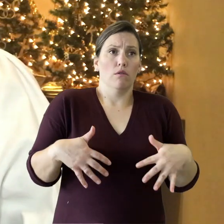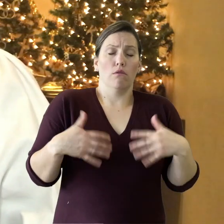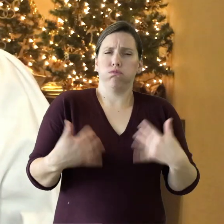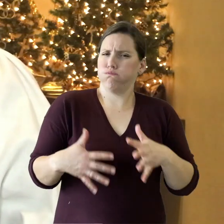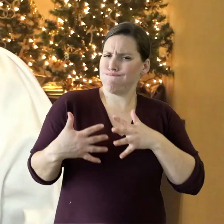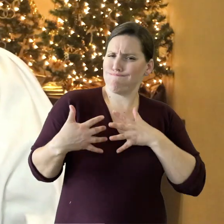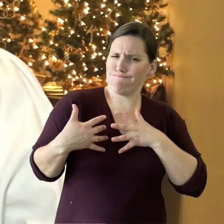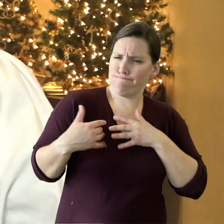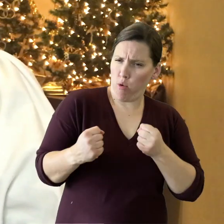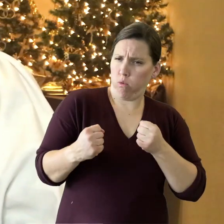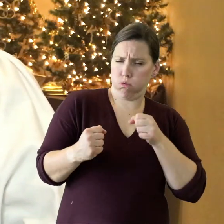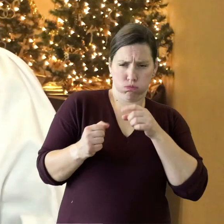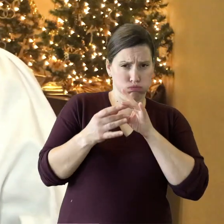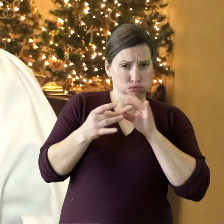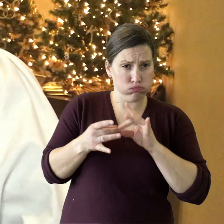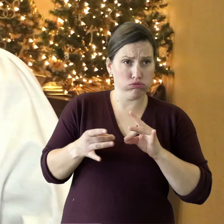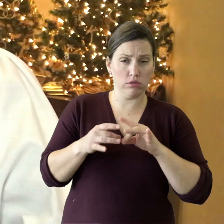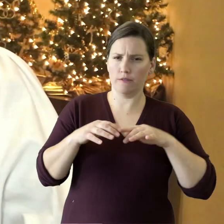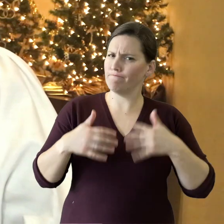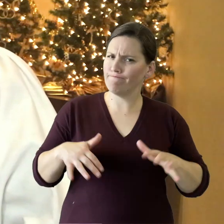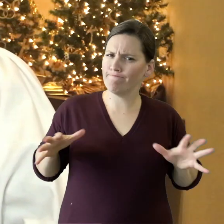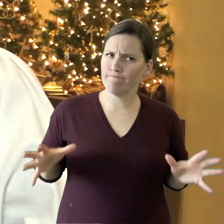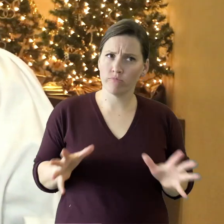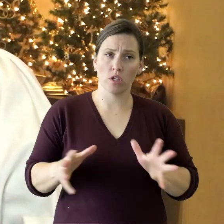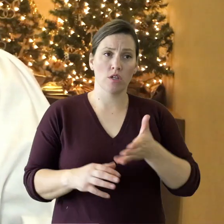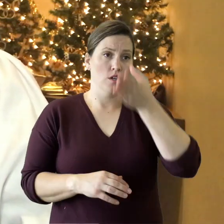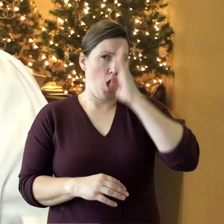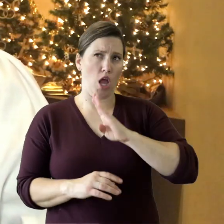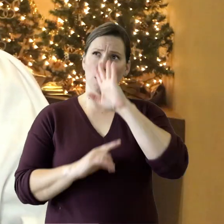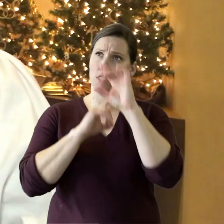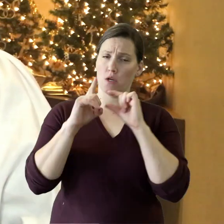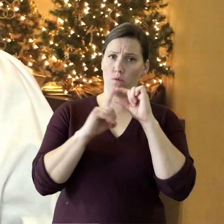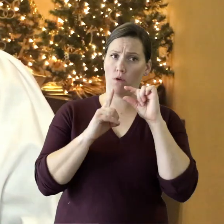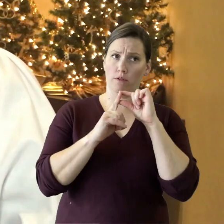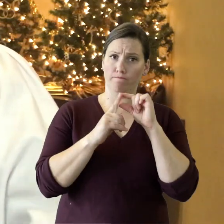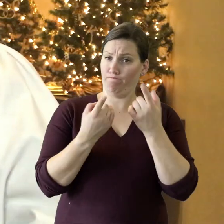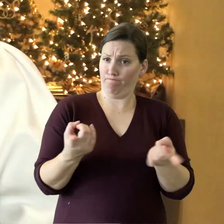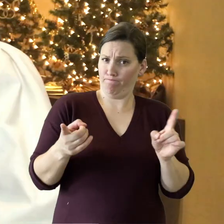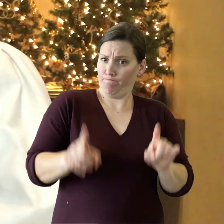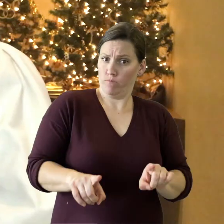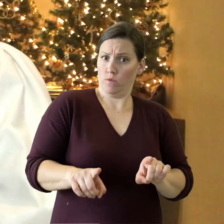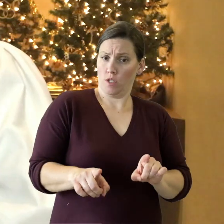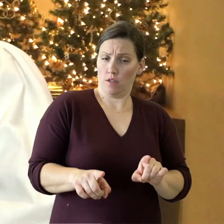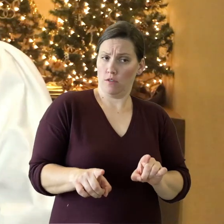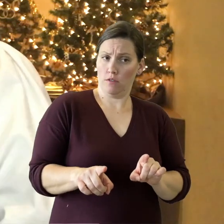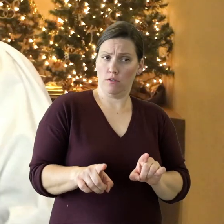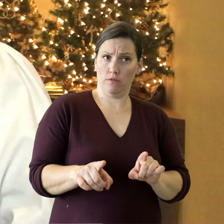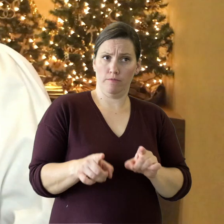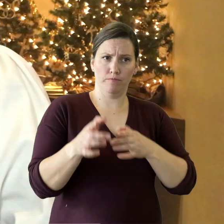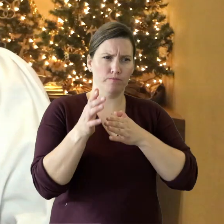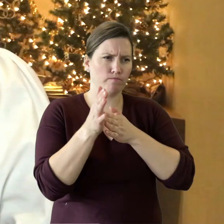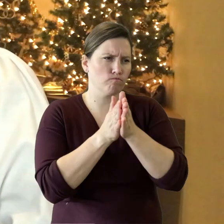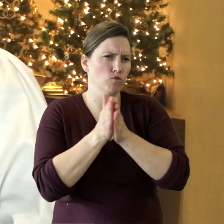uplifting and powerful verses in God's holy word? The event that those verses